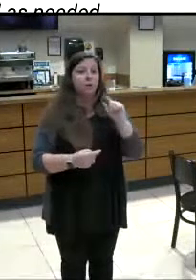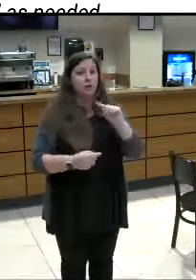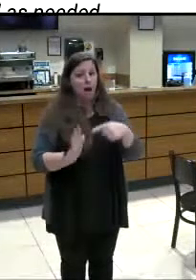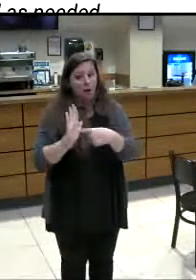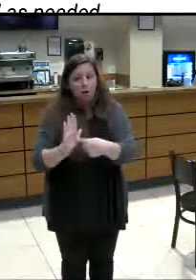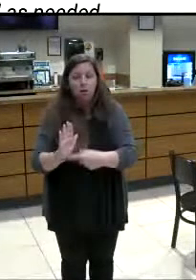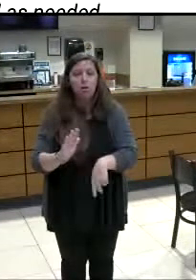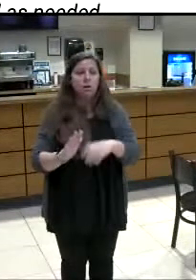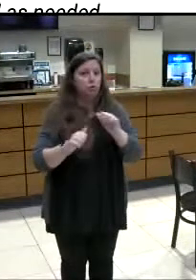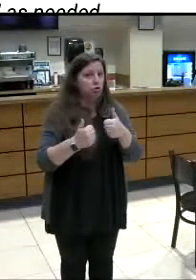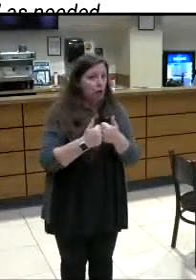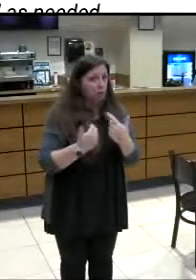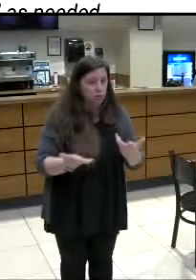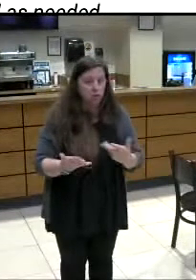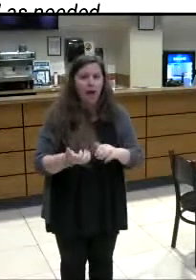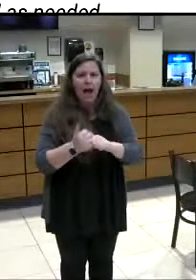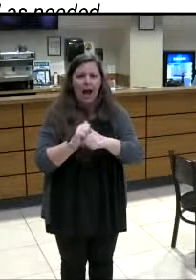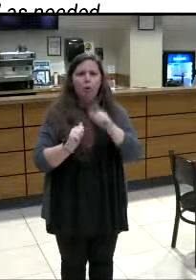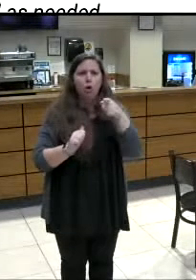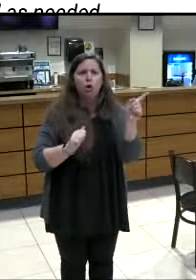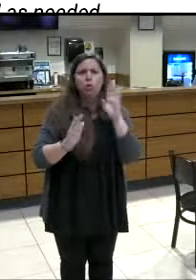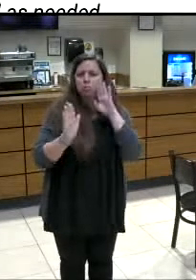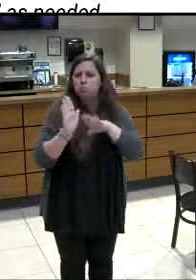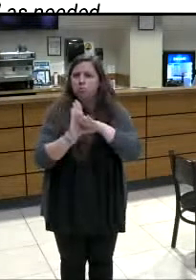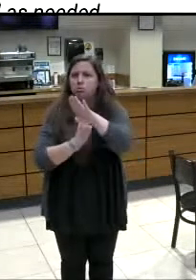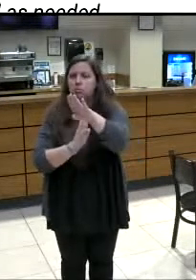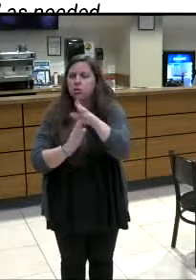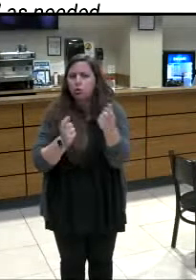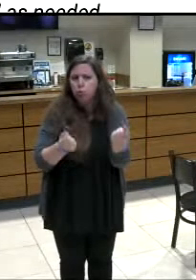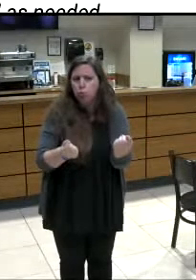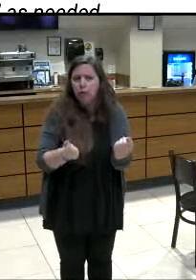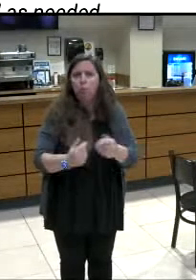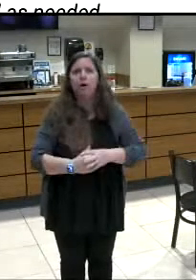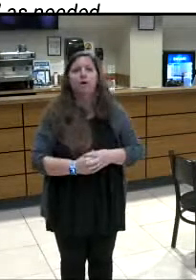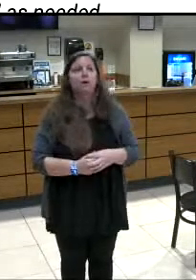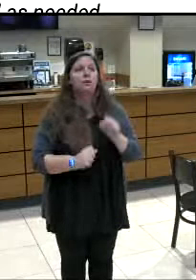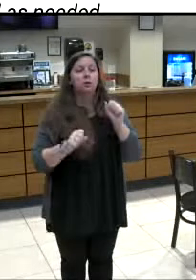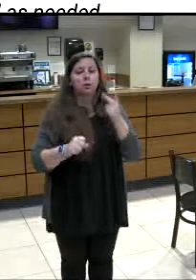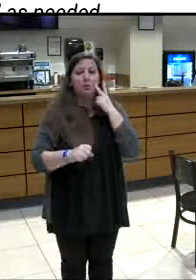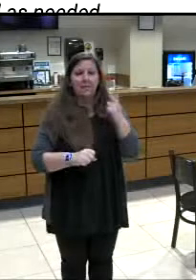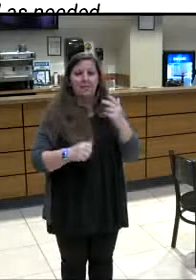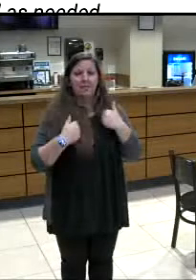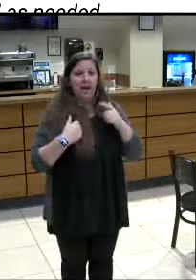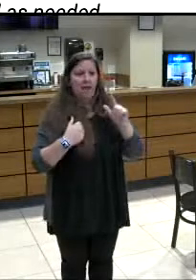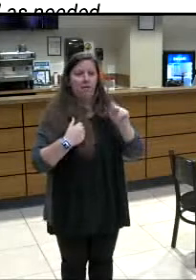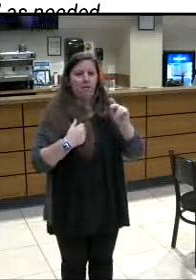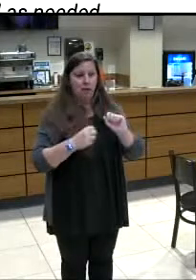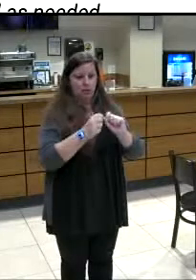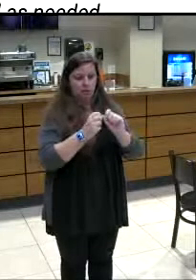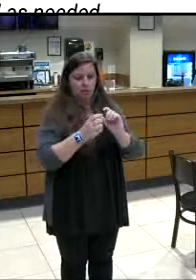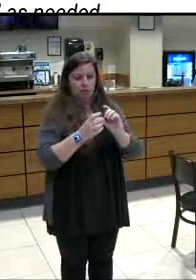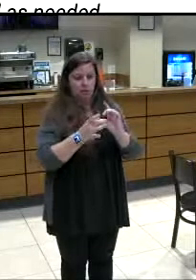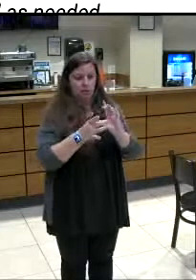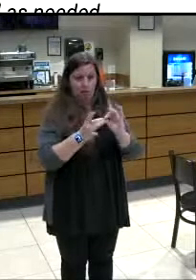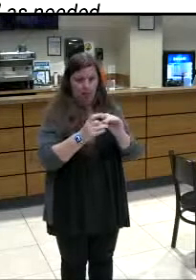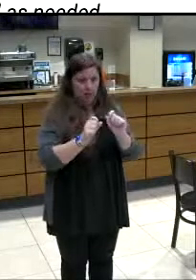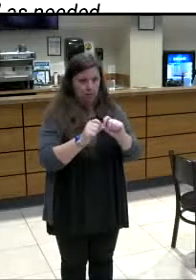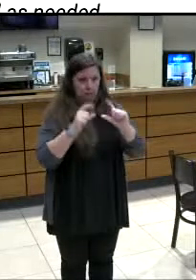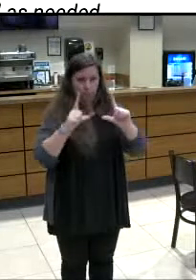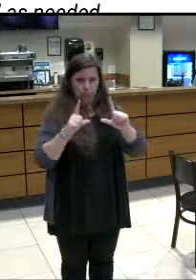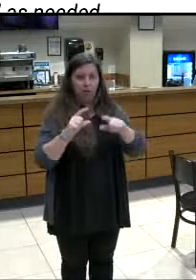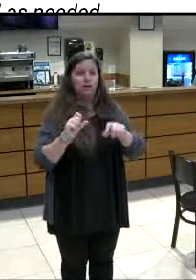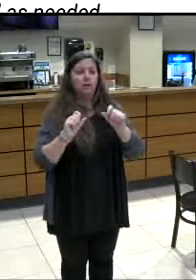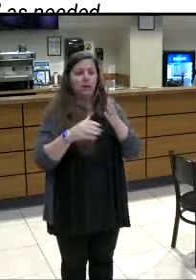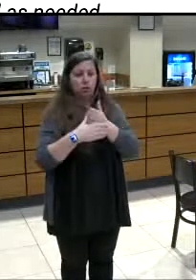data? And so they go through that. You can see that there are things that are hyperlinked that they're able to share with us, and we provide them with